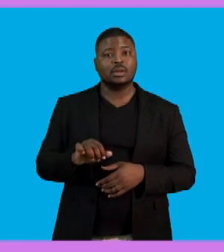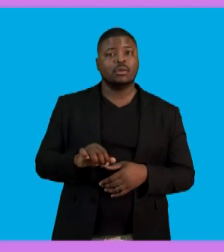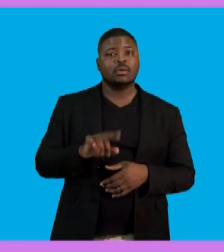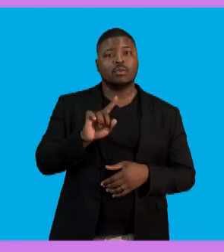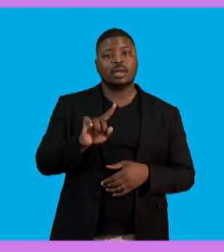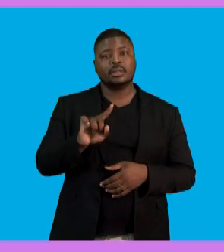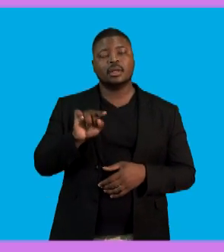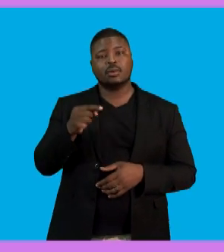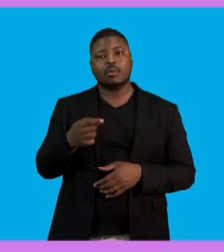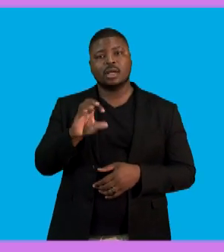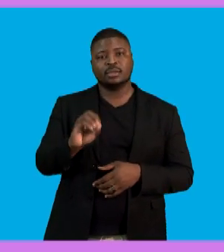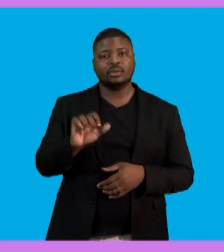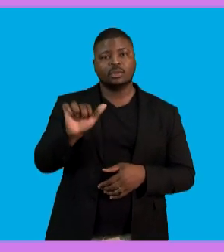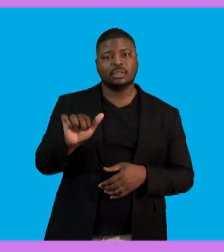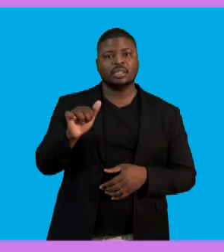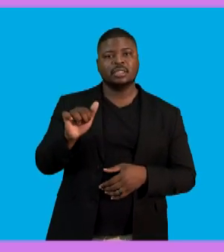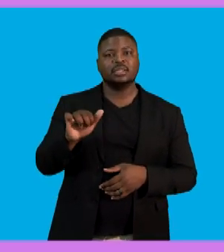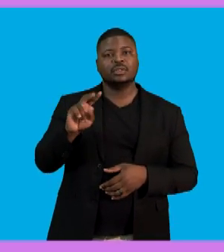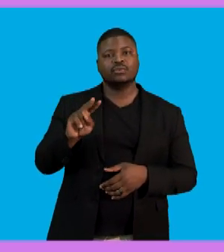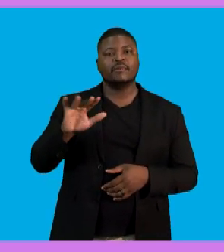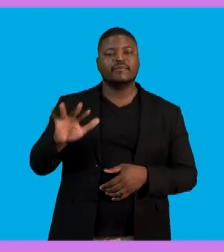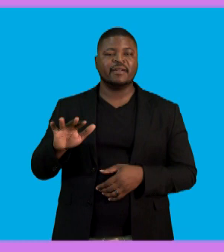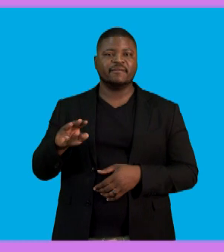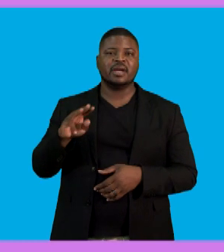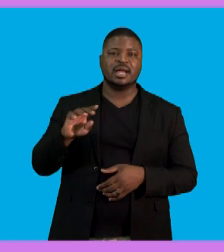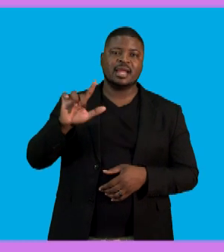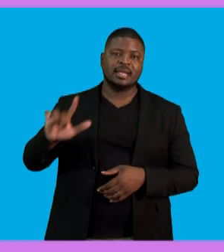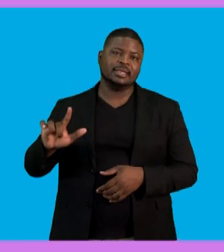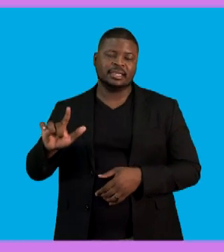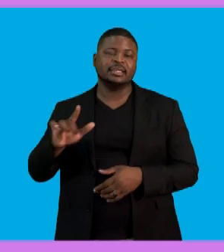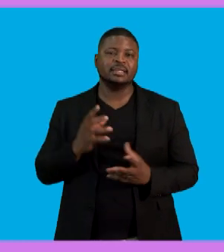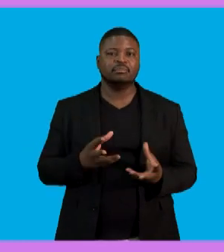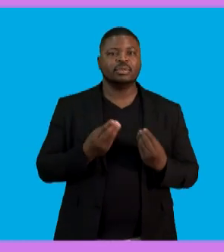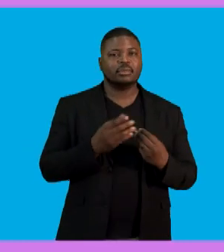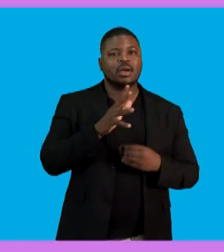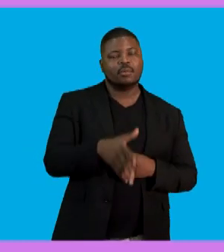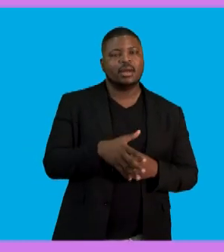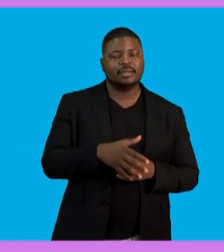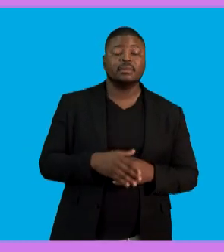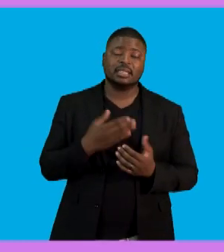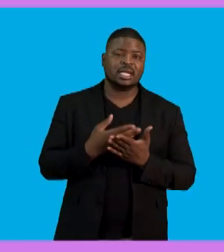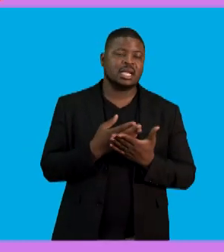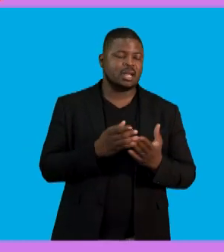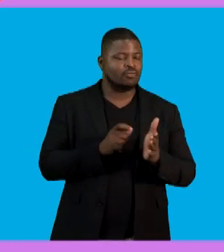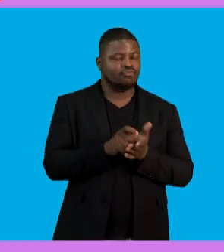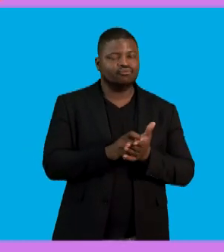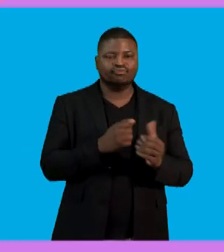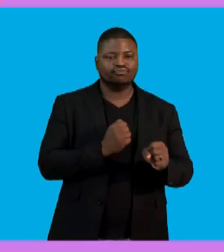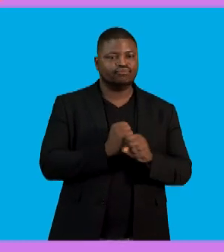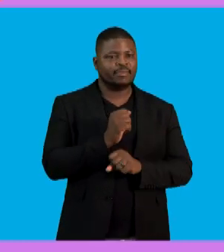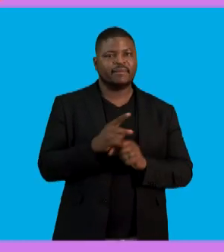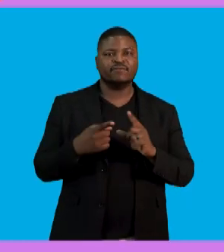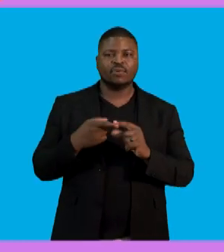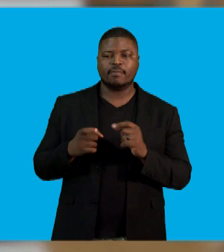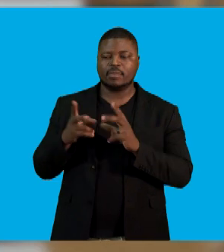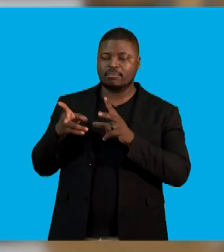0.625 liters. There was no instruction on how you must leave it to decimal points. So you can write it exactly as it